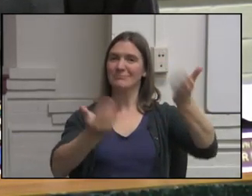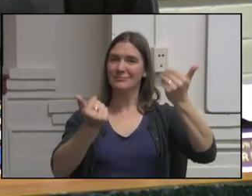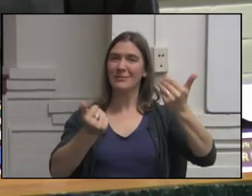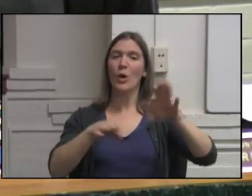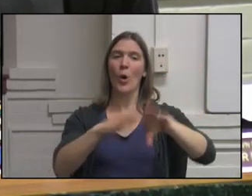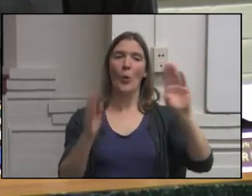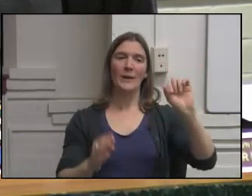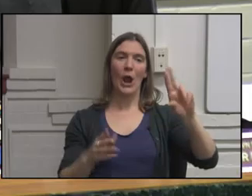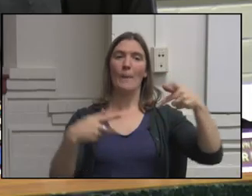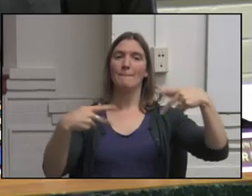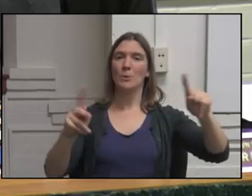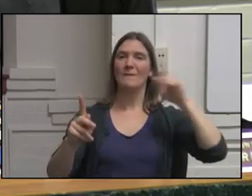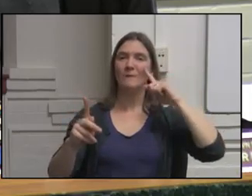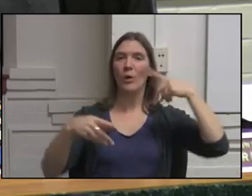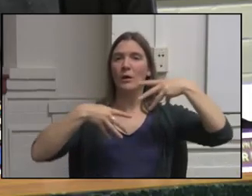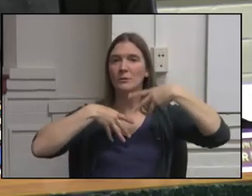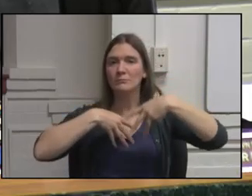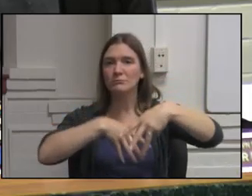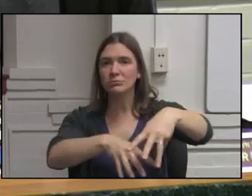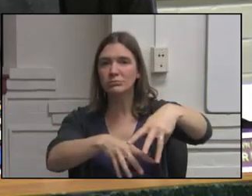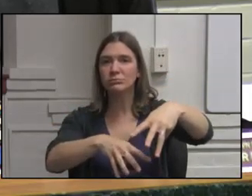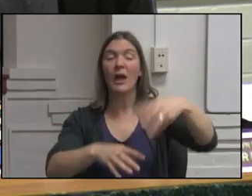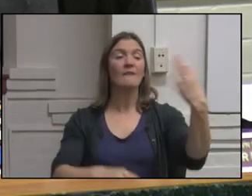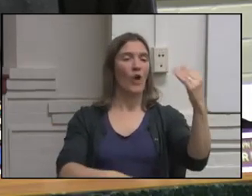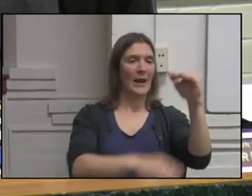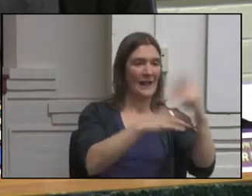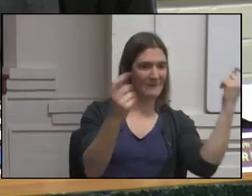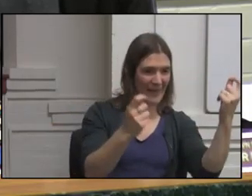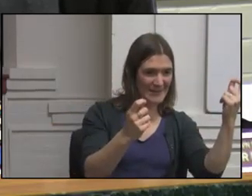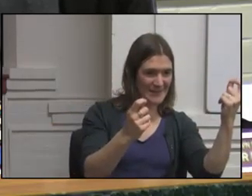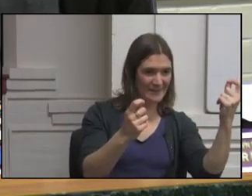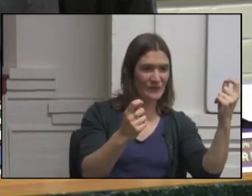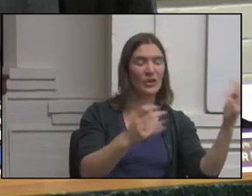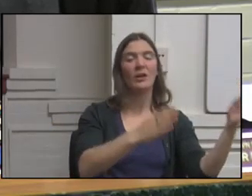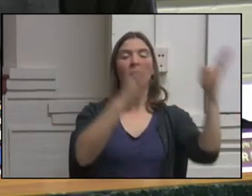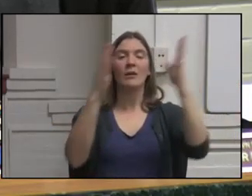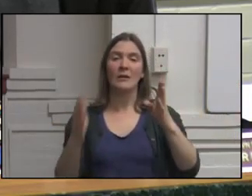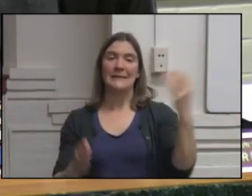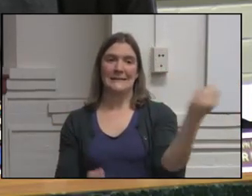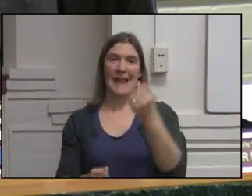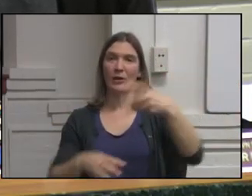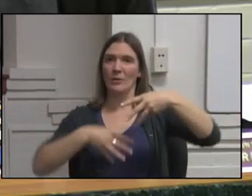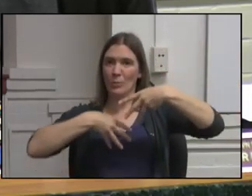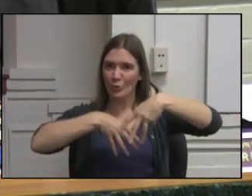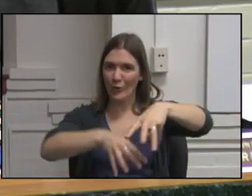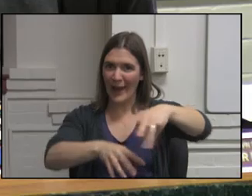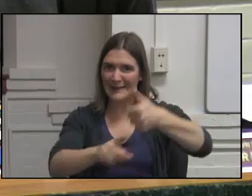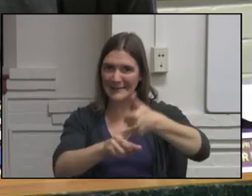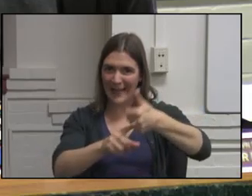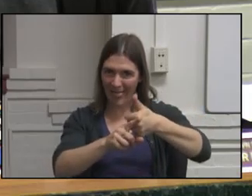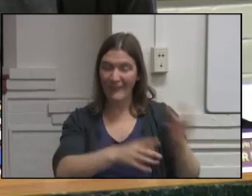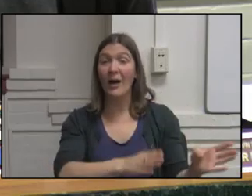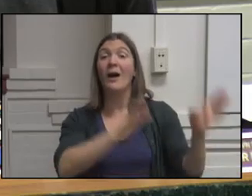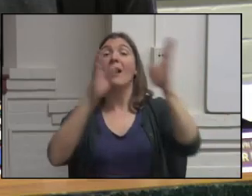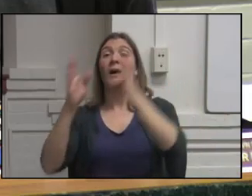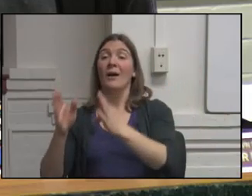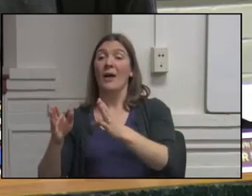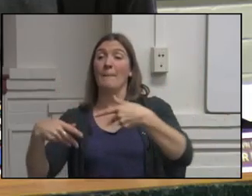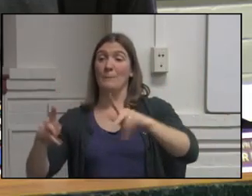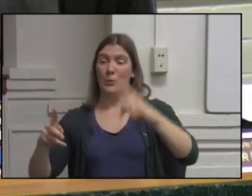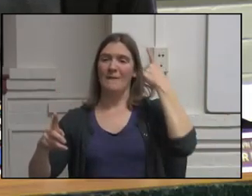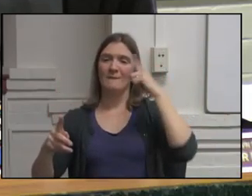air permits. And that includes the permit for the Friday night festival on the Common, the permit for the Saturday parade and expo, and the